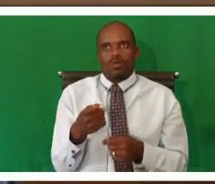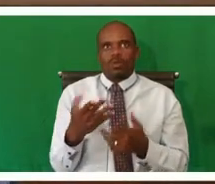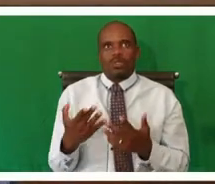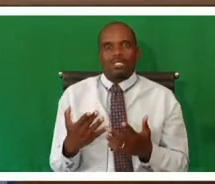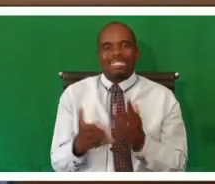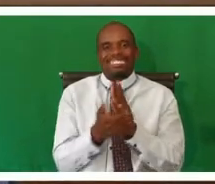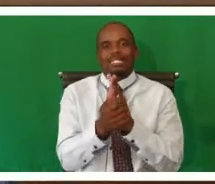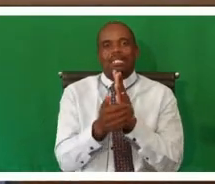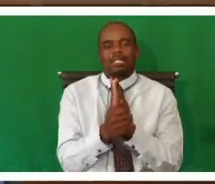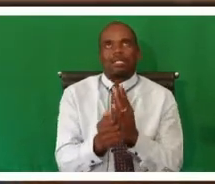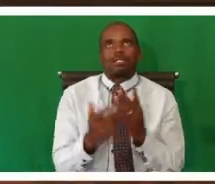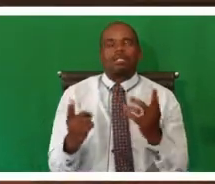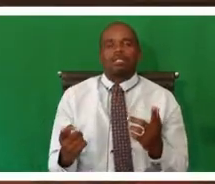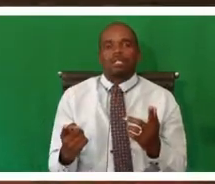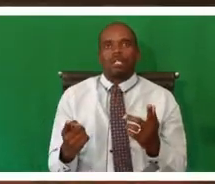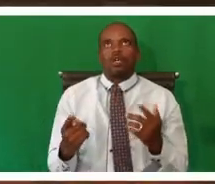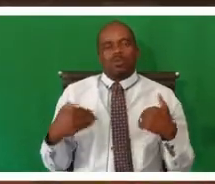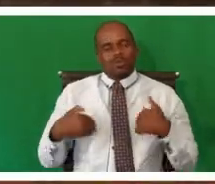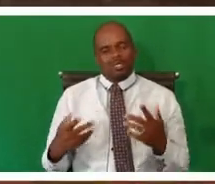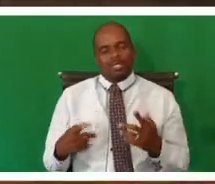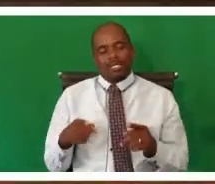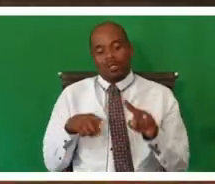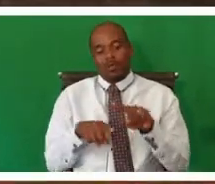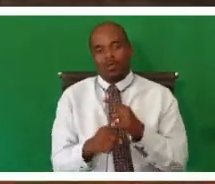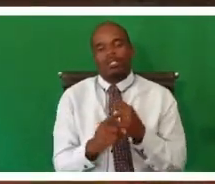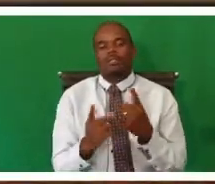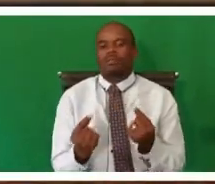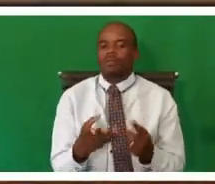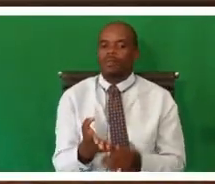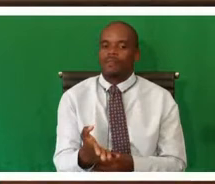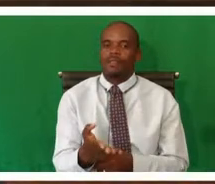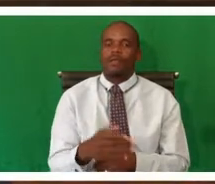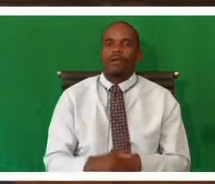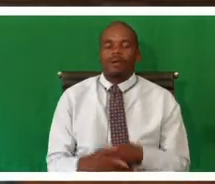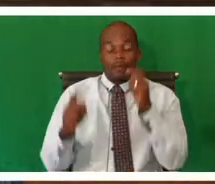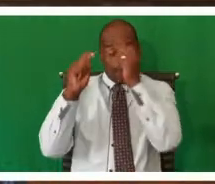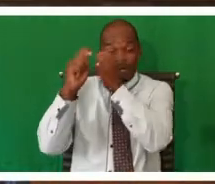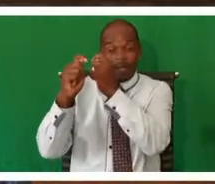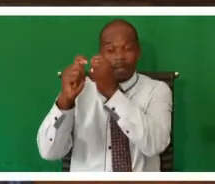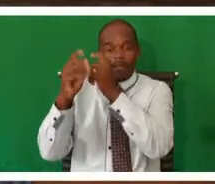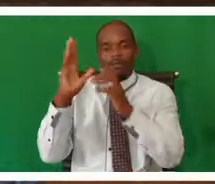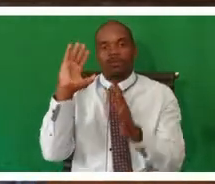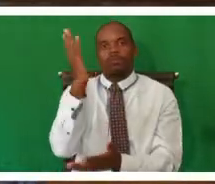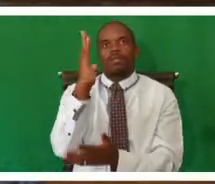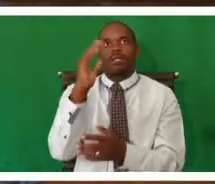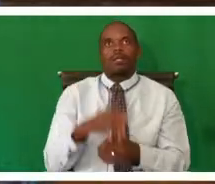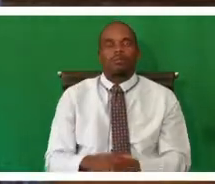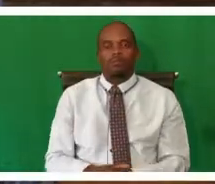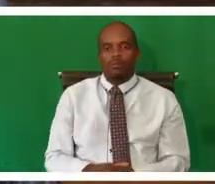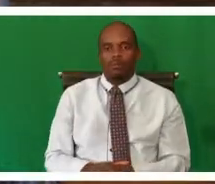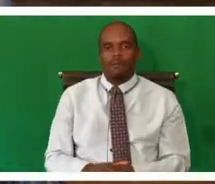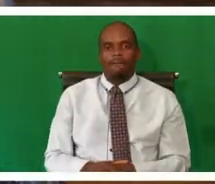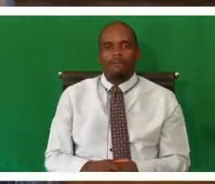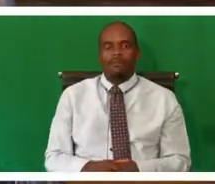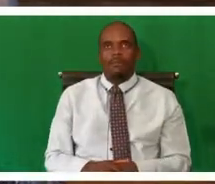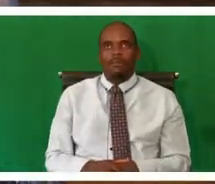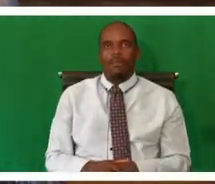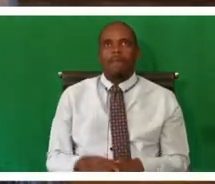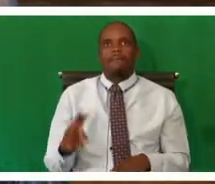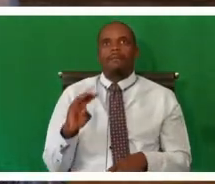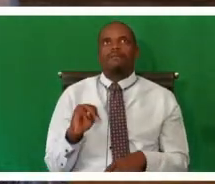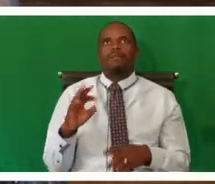started to do something there. Honorable Speaker, manufacturing is the source